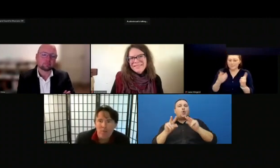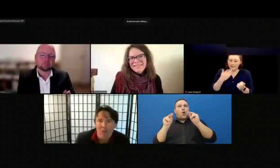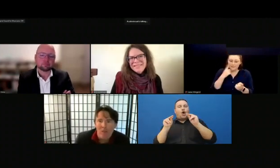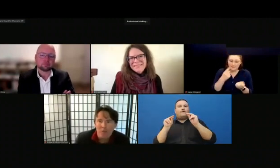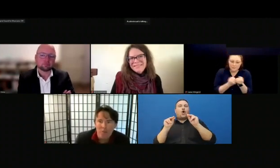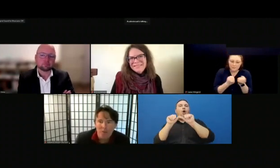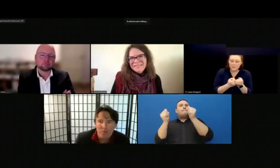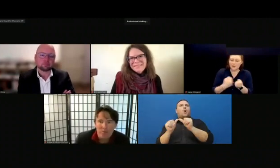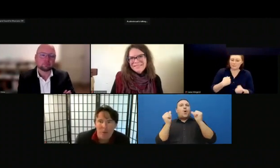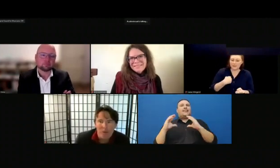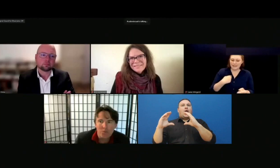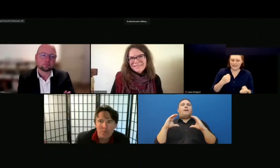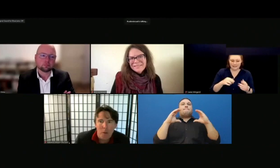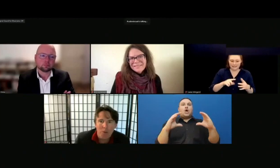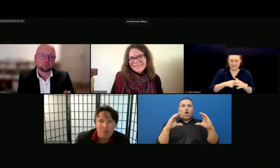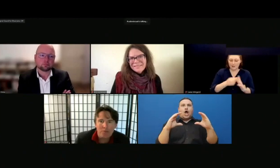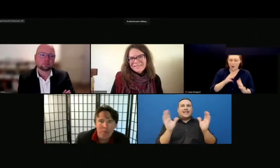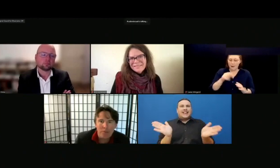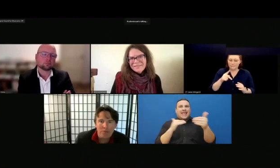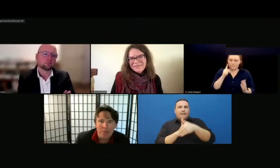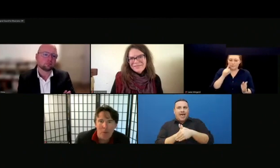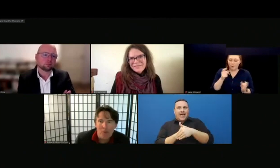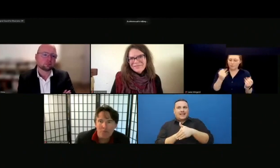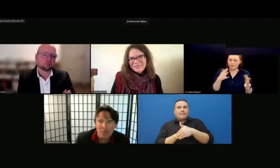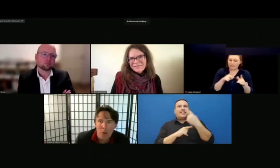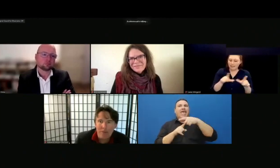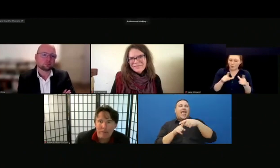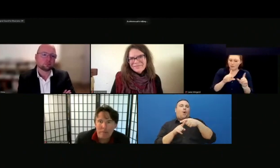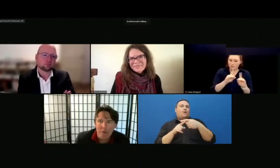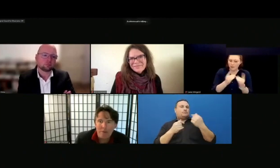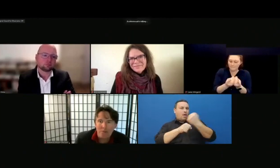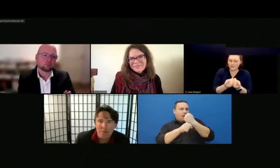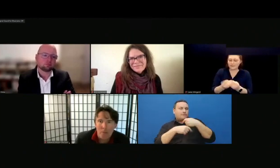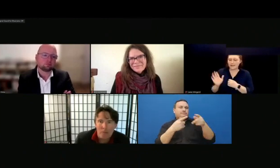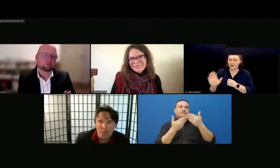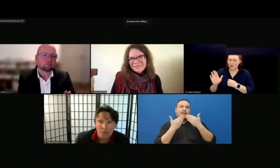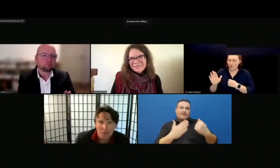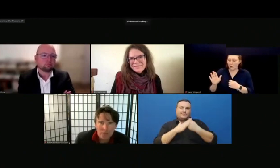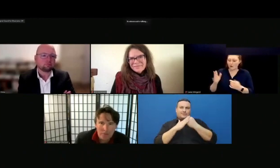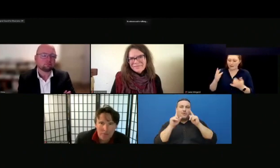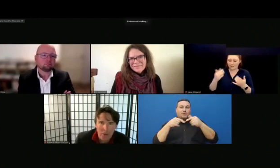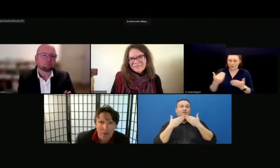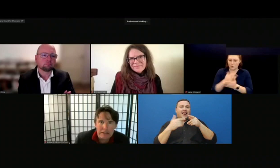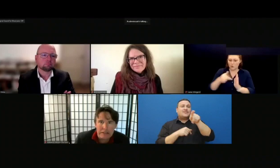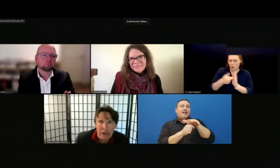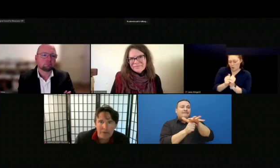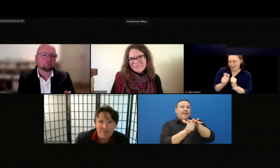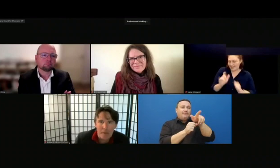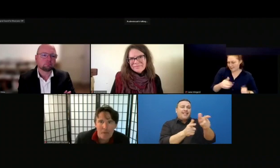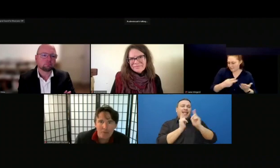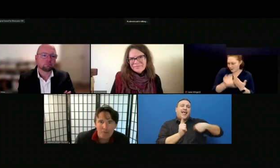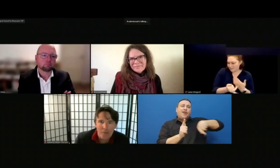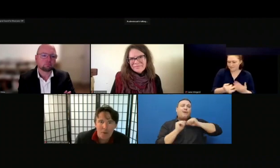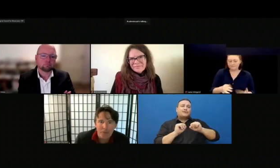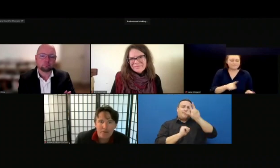new multimodal language department and during the selection stage leading to it. Finally, I would also like to thank your